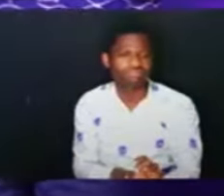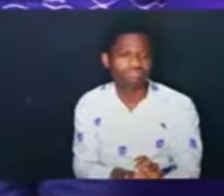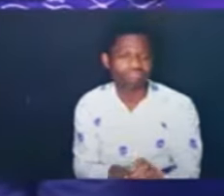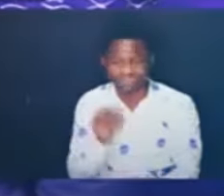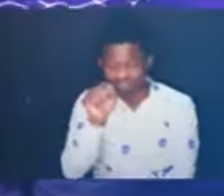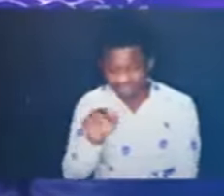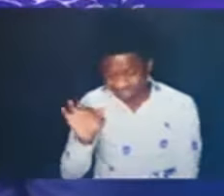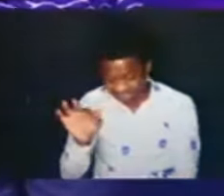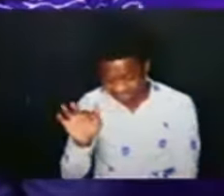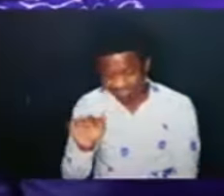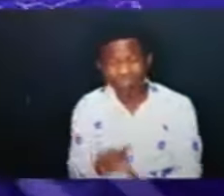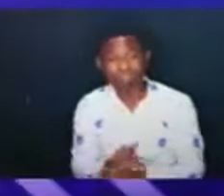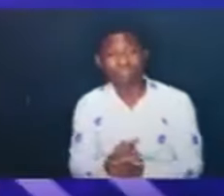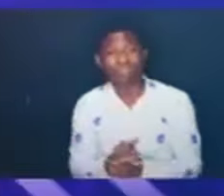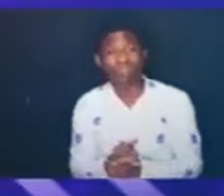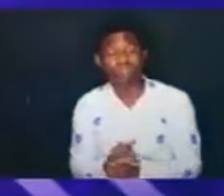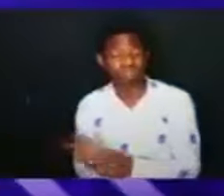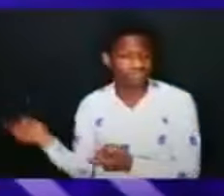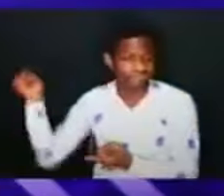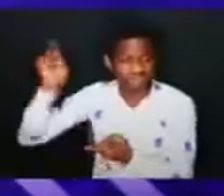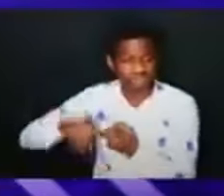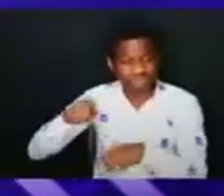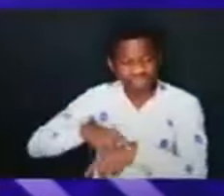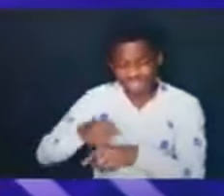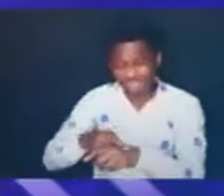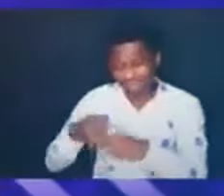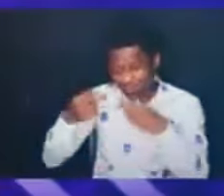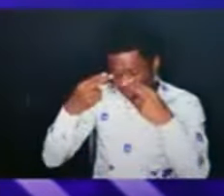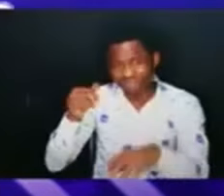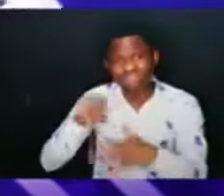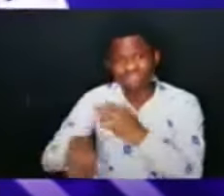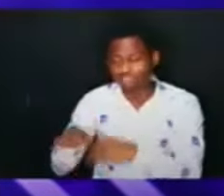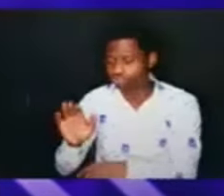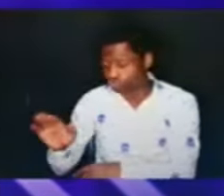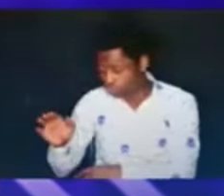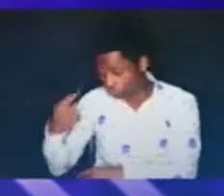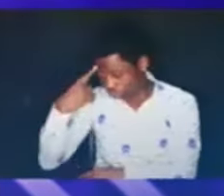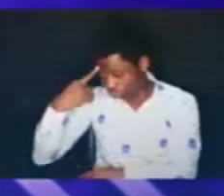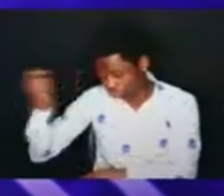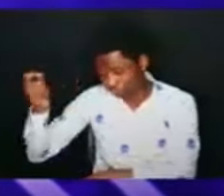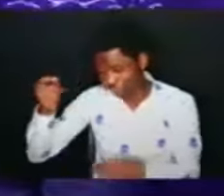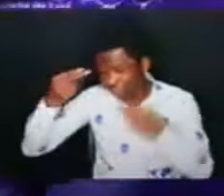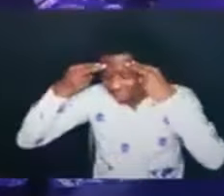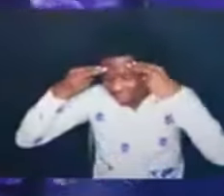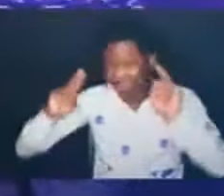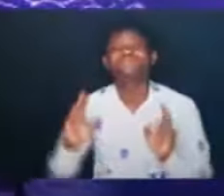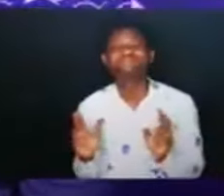Now verse 19. Until the time came to fulfill his dreams.